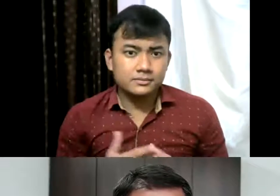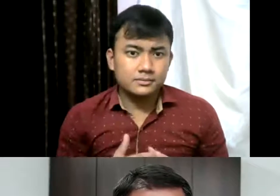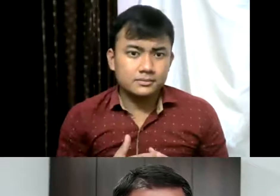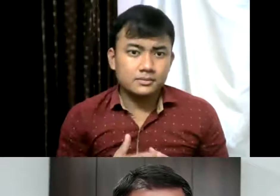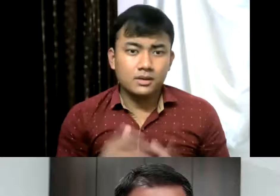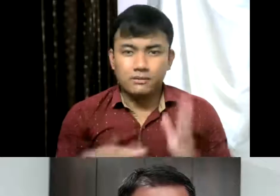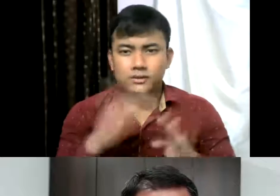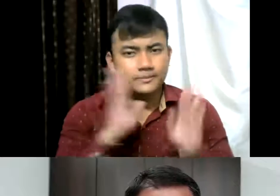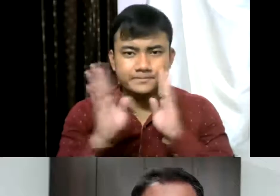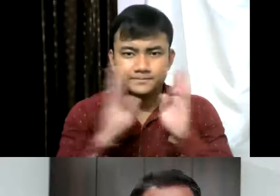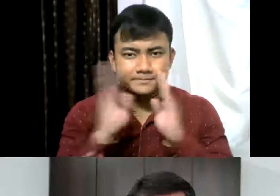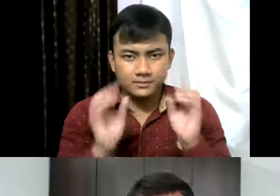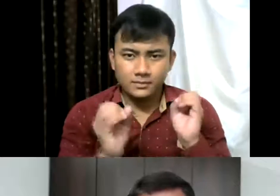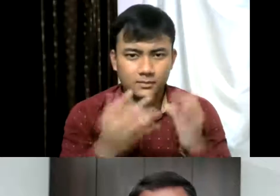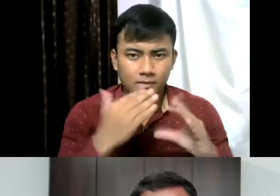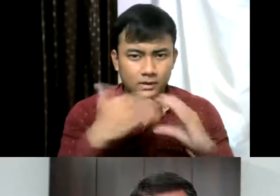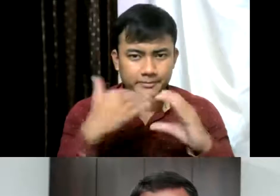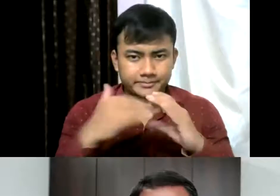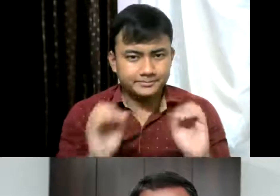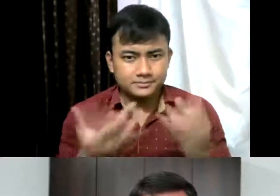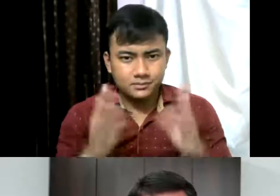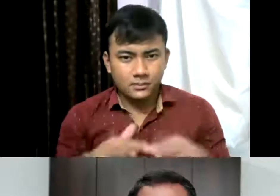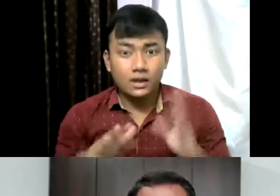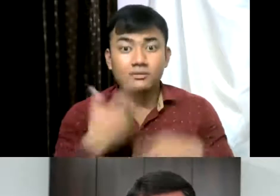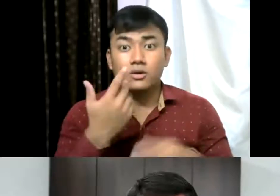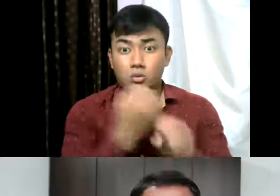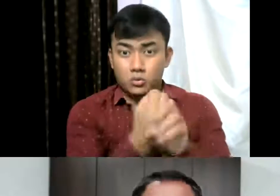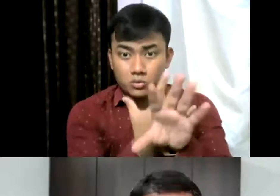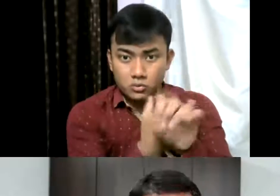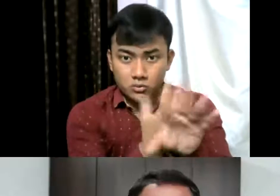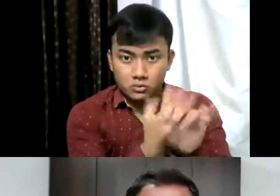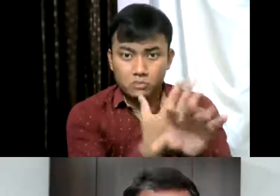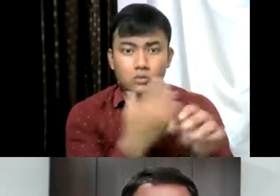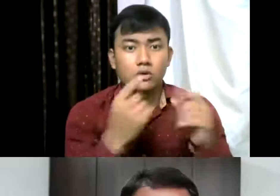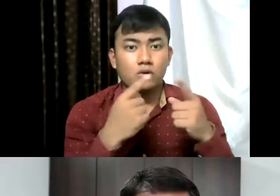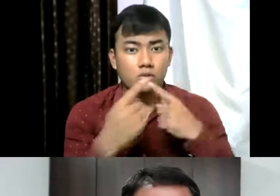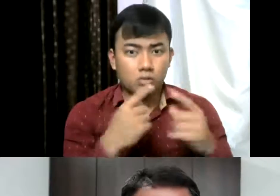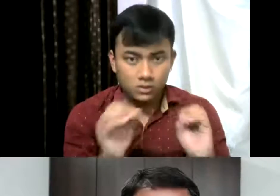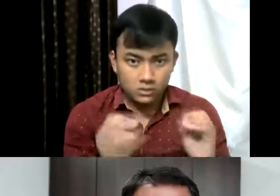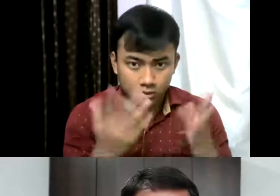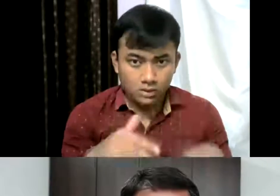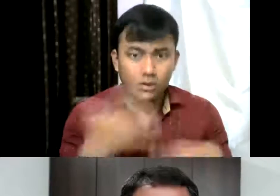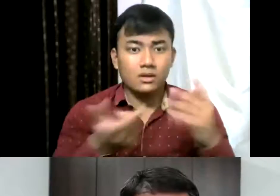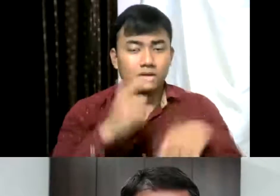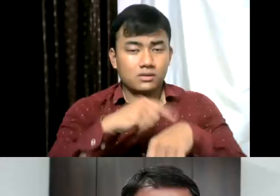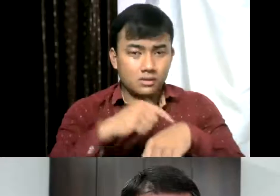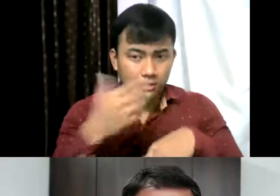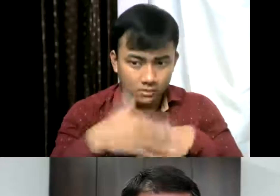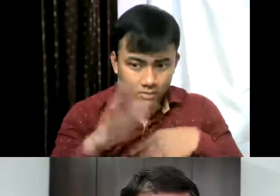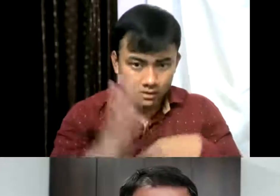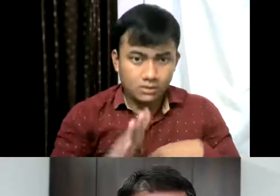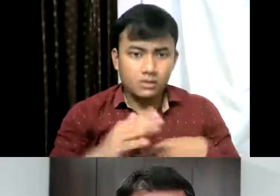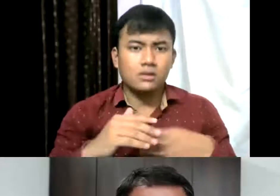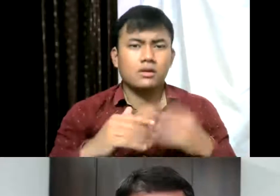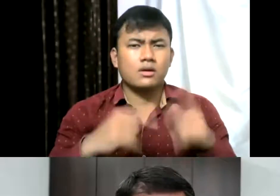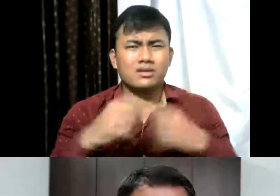Facebook Messenger groups and started doing video calling each other. So they would have a time in the day, in the night, where they would assume, and there would be